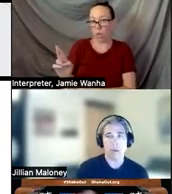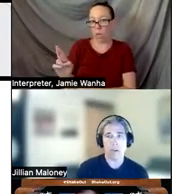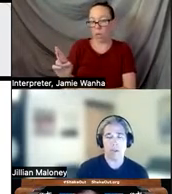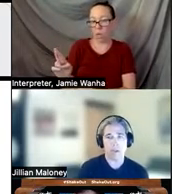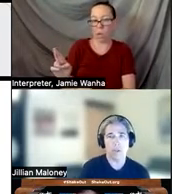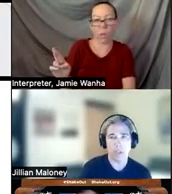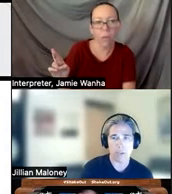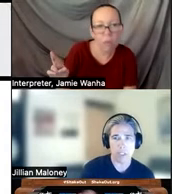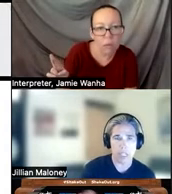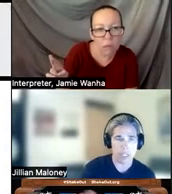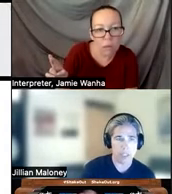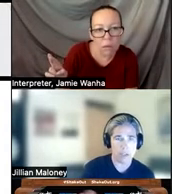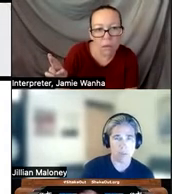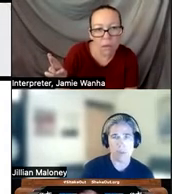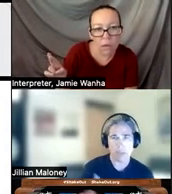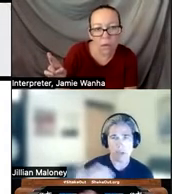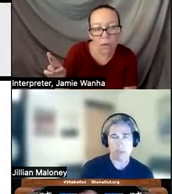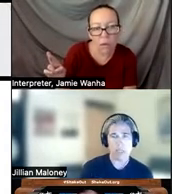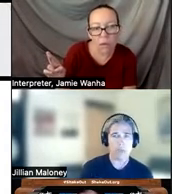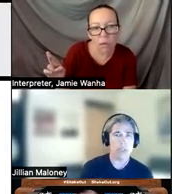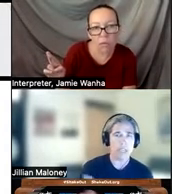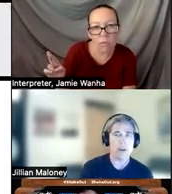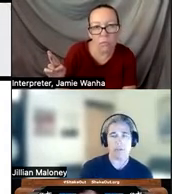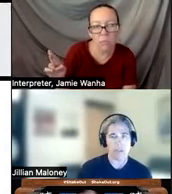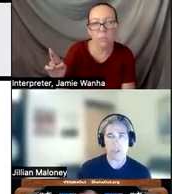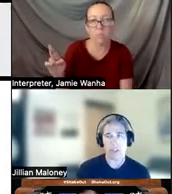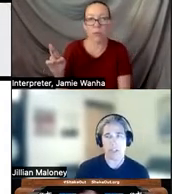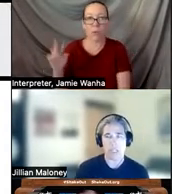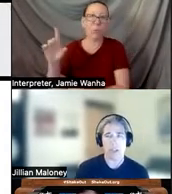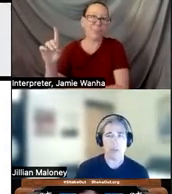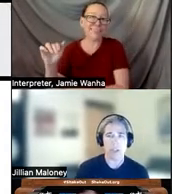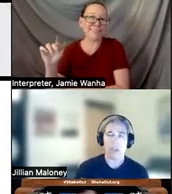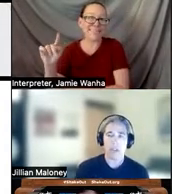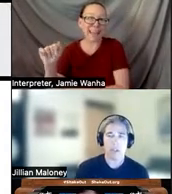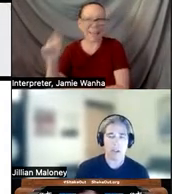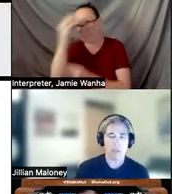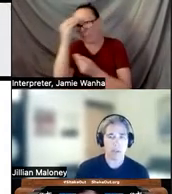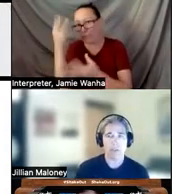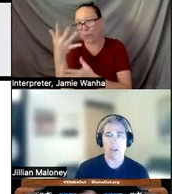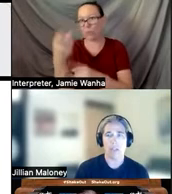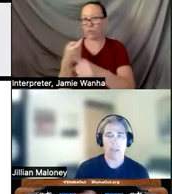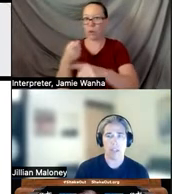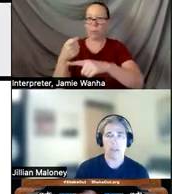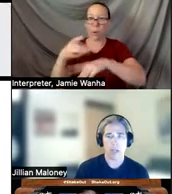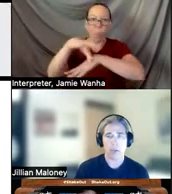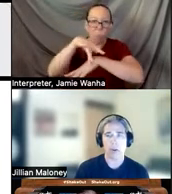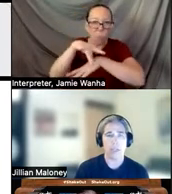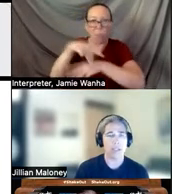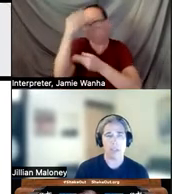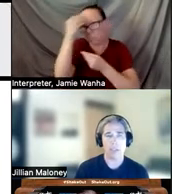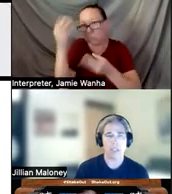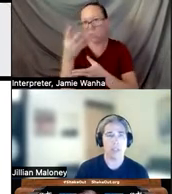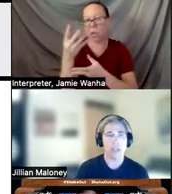from two different sites. So the way that we get these data are, it's geologic data. We observe the fault and get